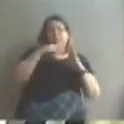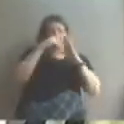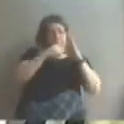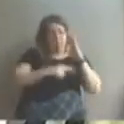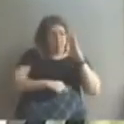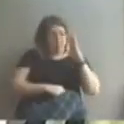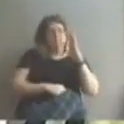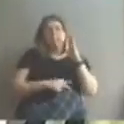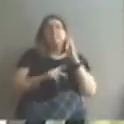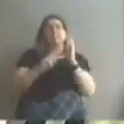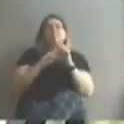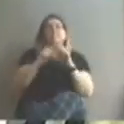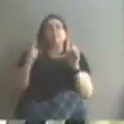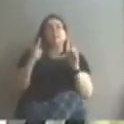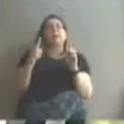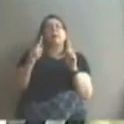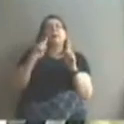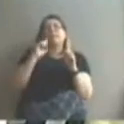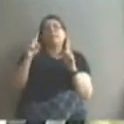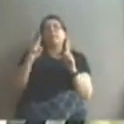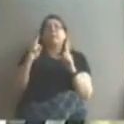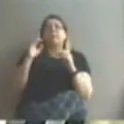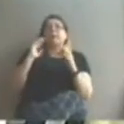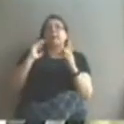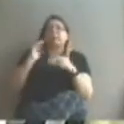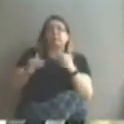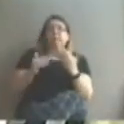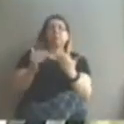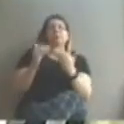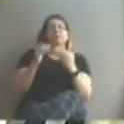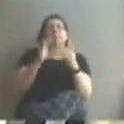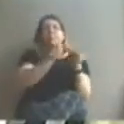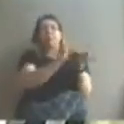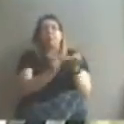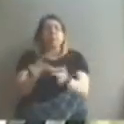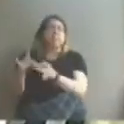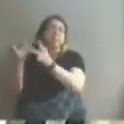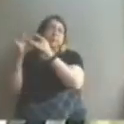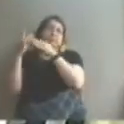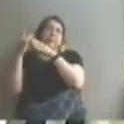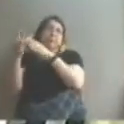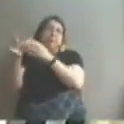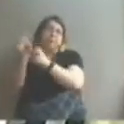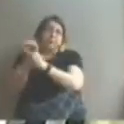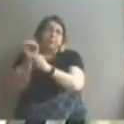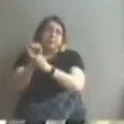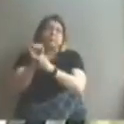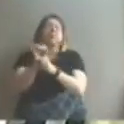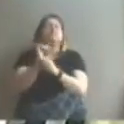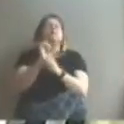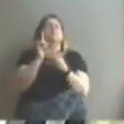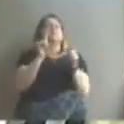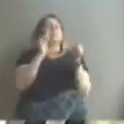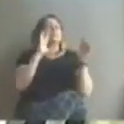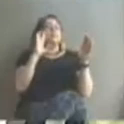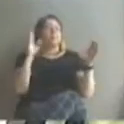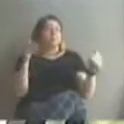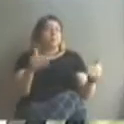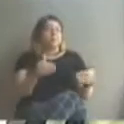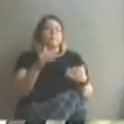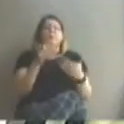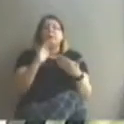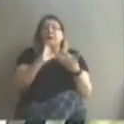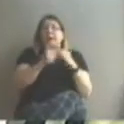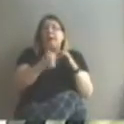it is a move to help create the culture of coherence to help guide our work. It is also focused on how do we move